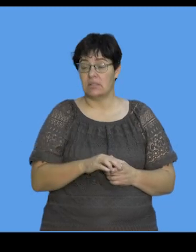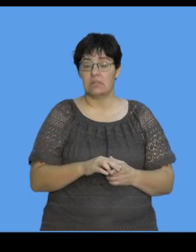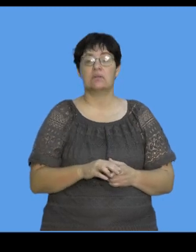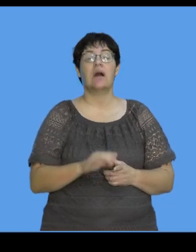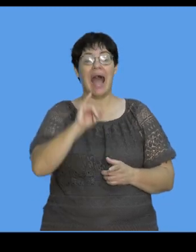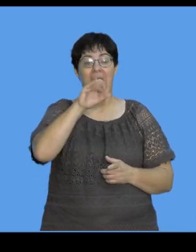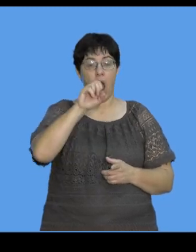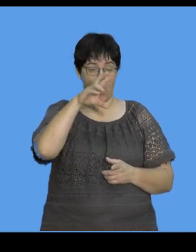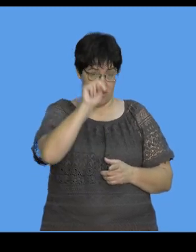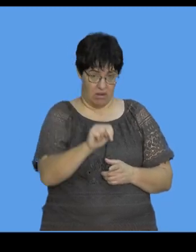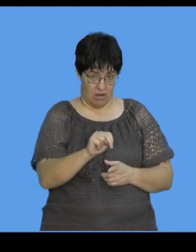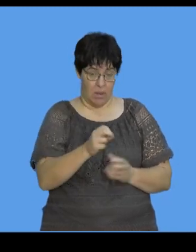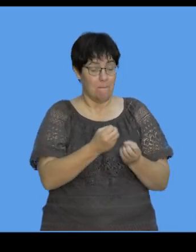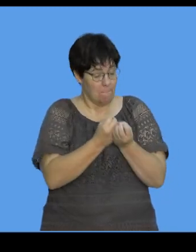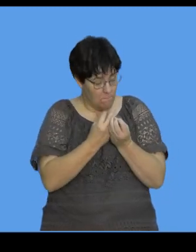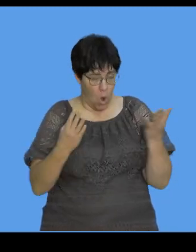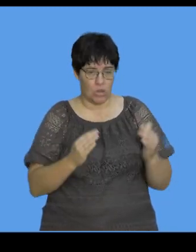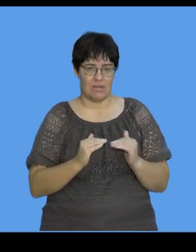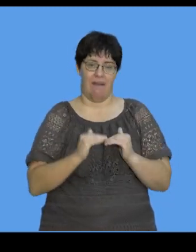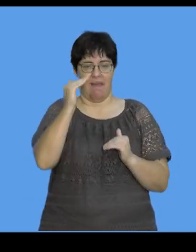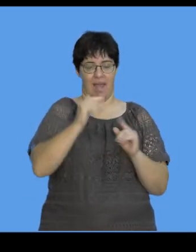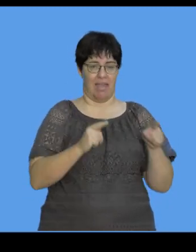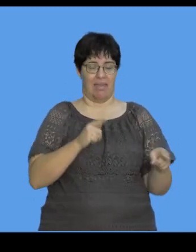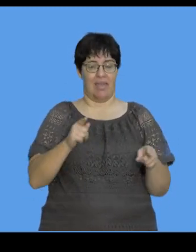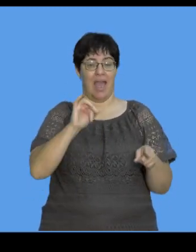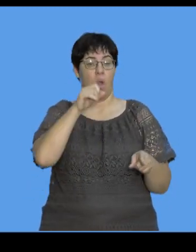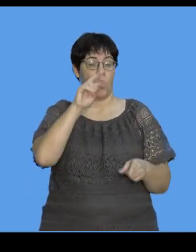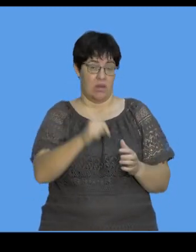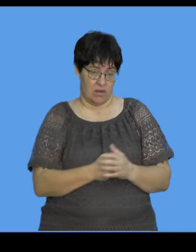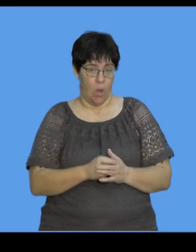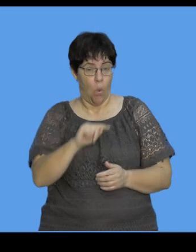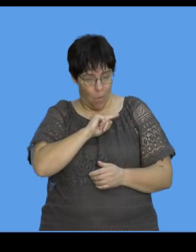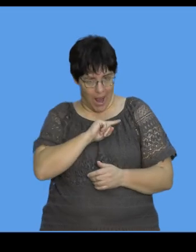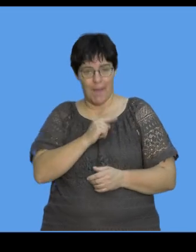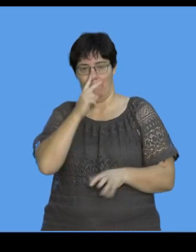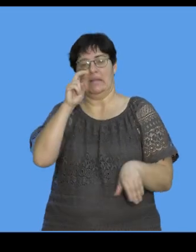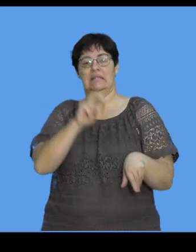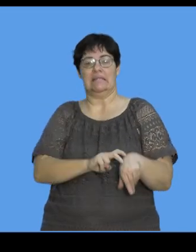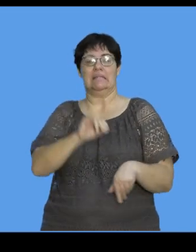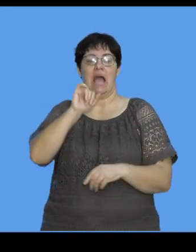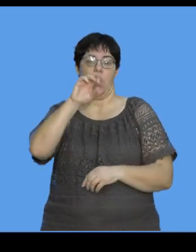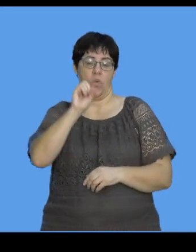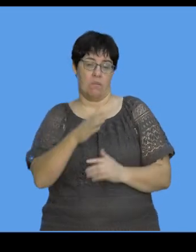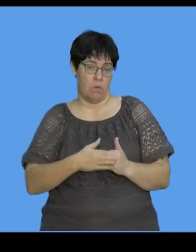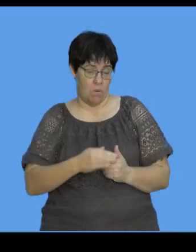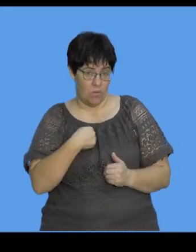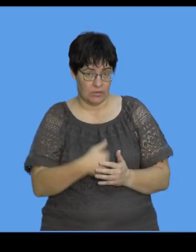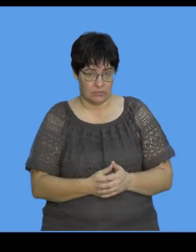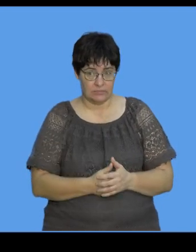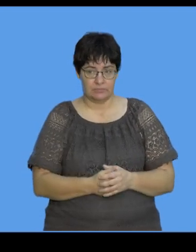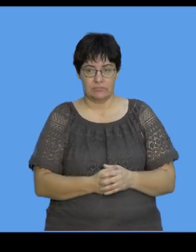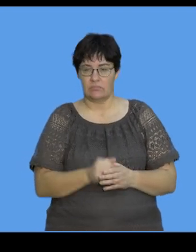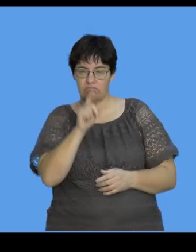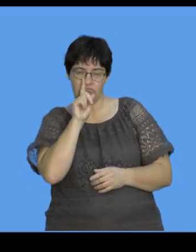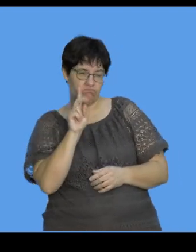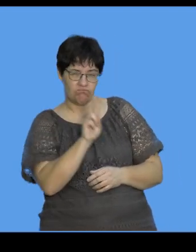box with the most, right? The food label with the most iron. Right, so